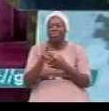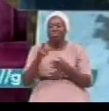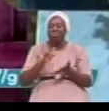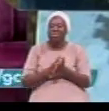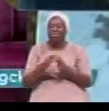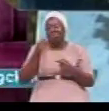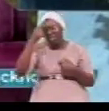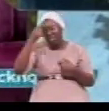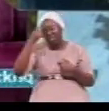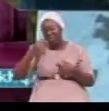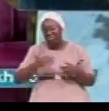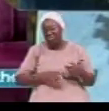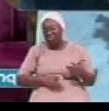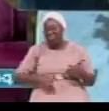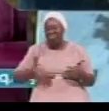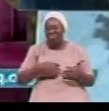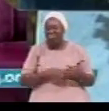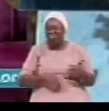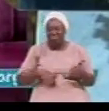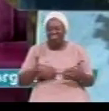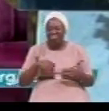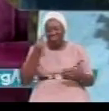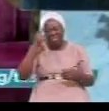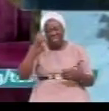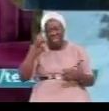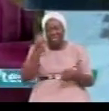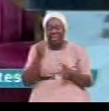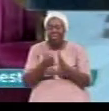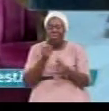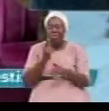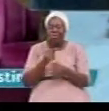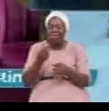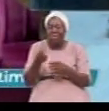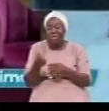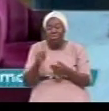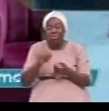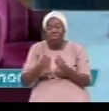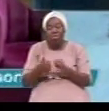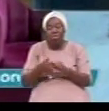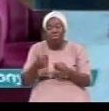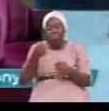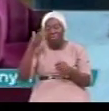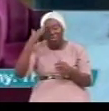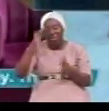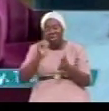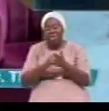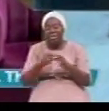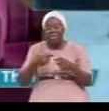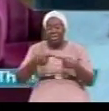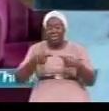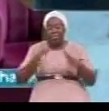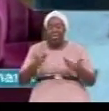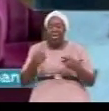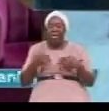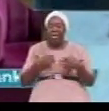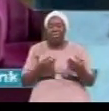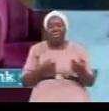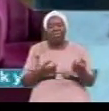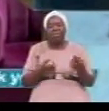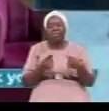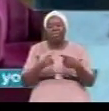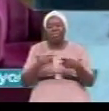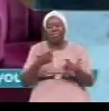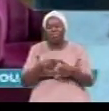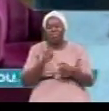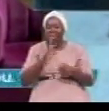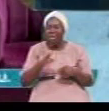upset. I thought it was just a little problem, but I didn't know the enemy had come to claim my life. But